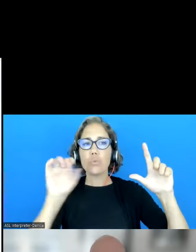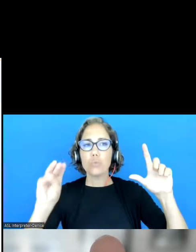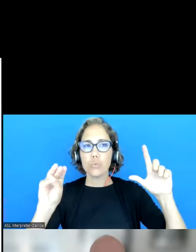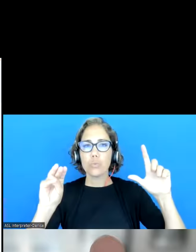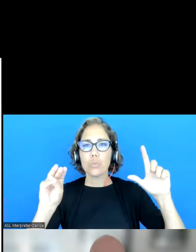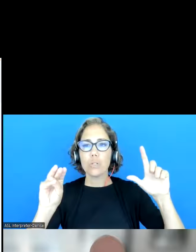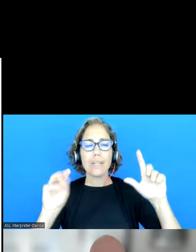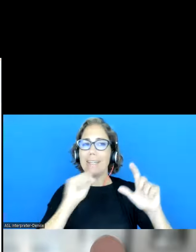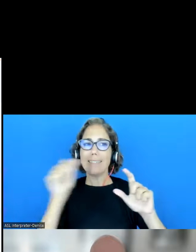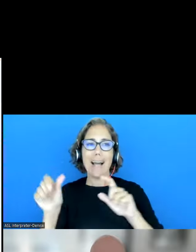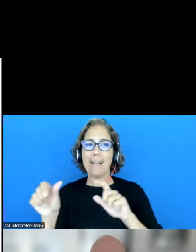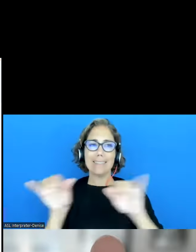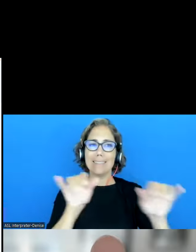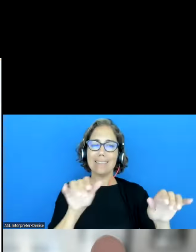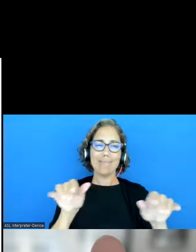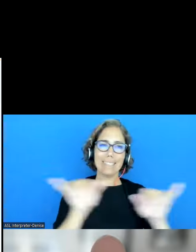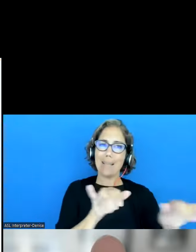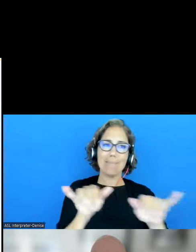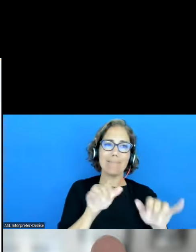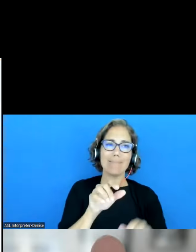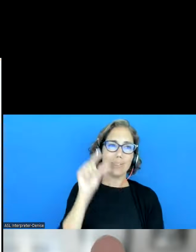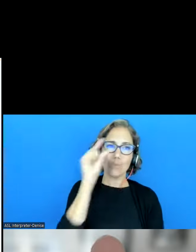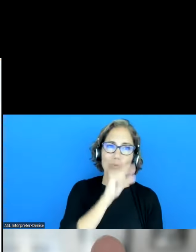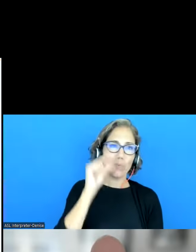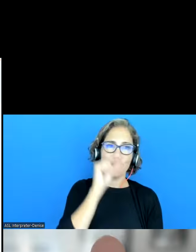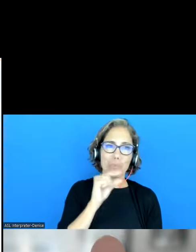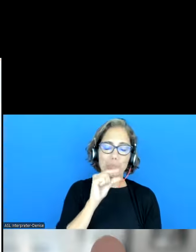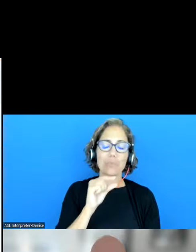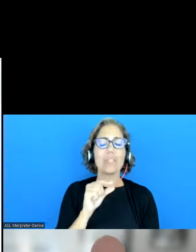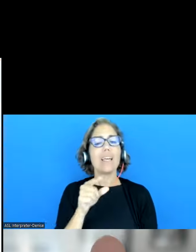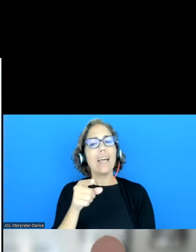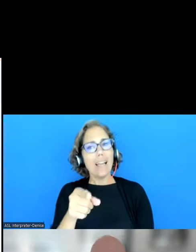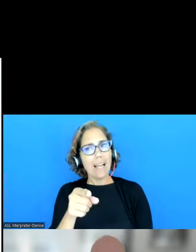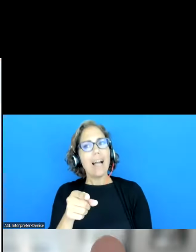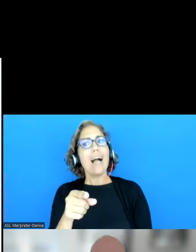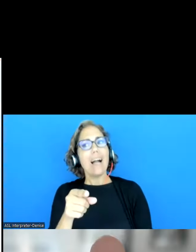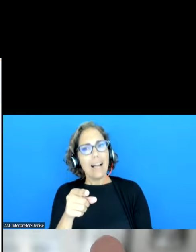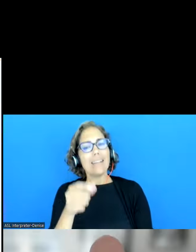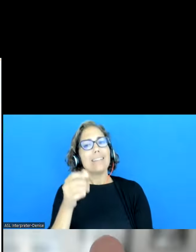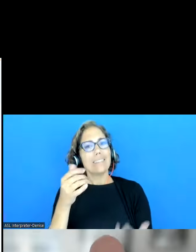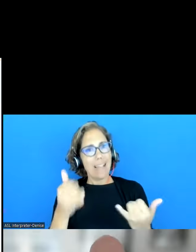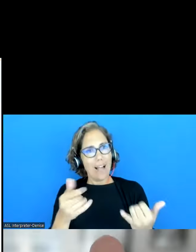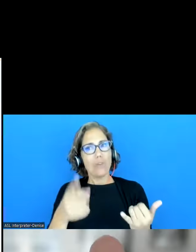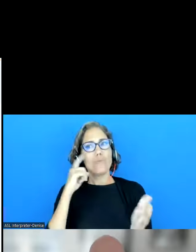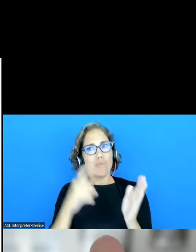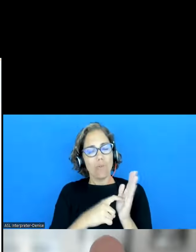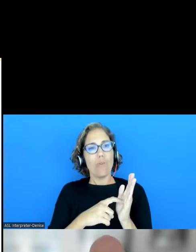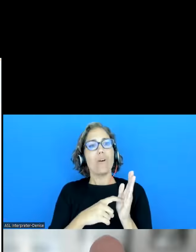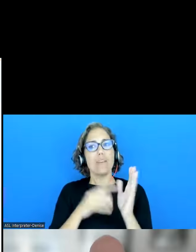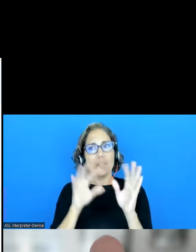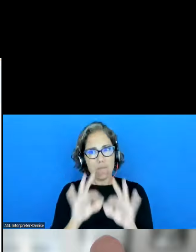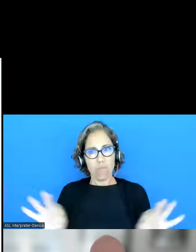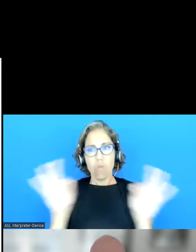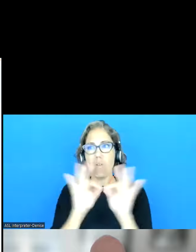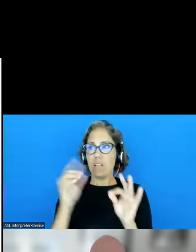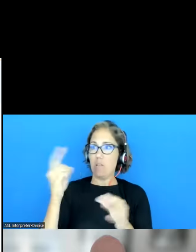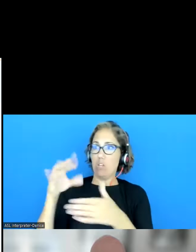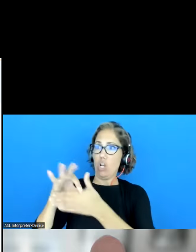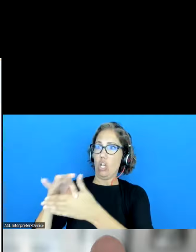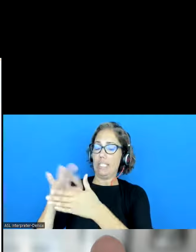not the search, is the zoom. And highlights the importance of somebody from the content team